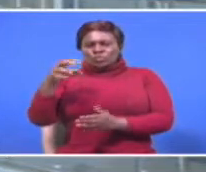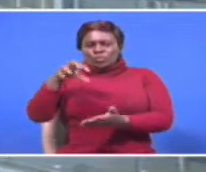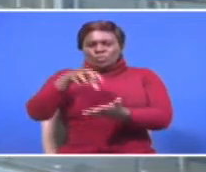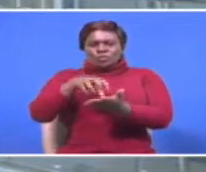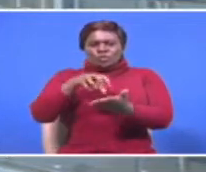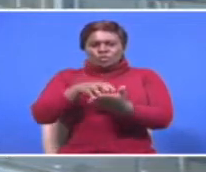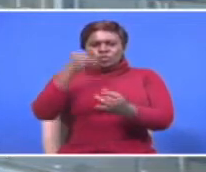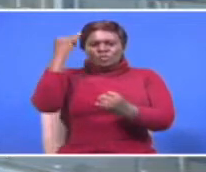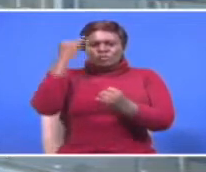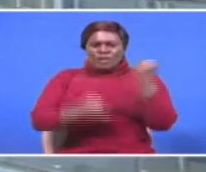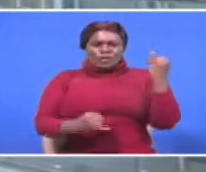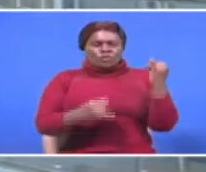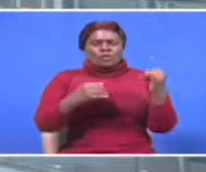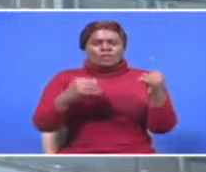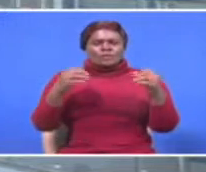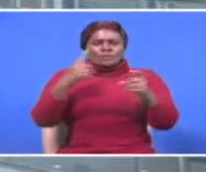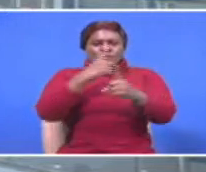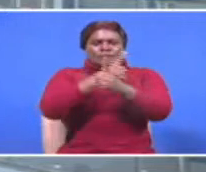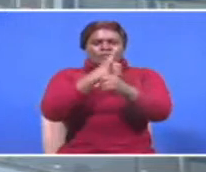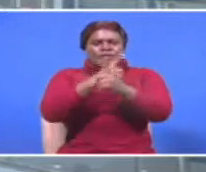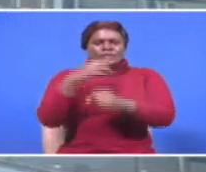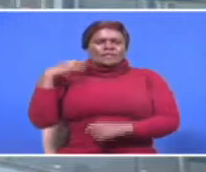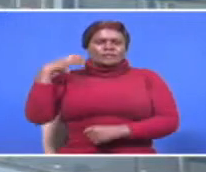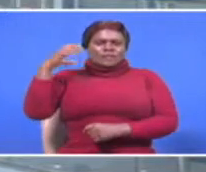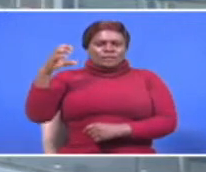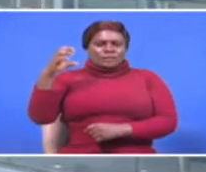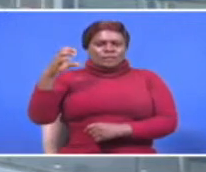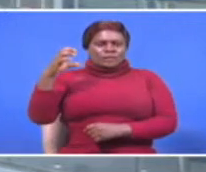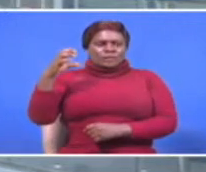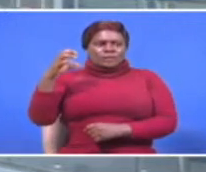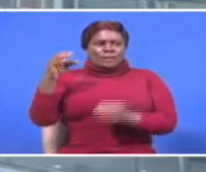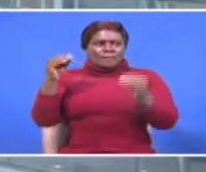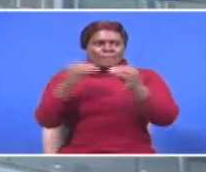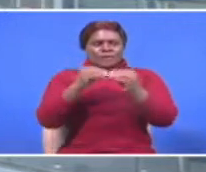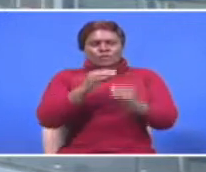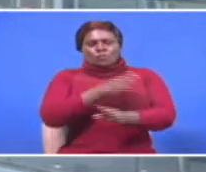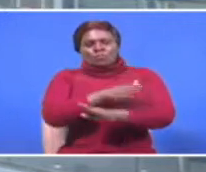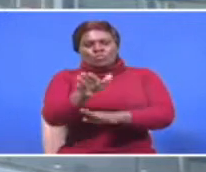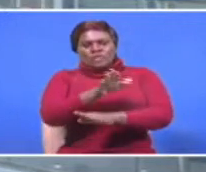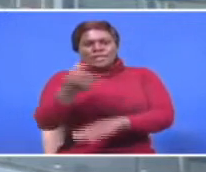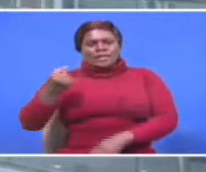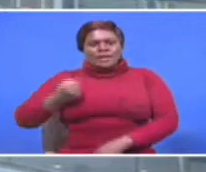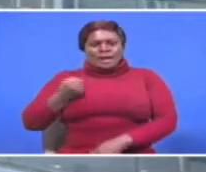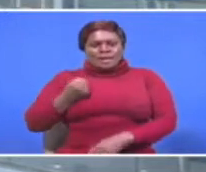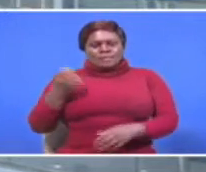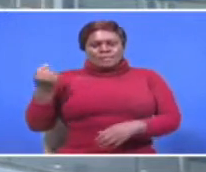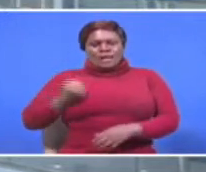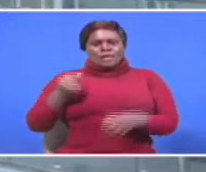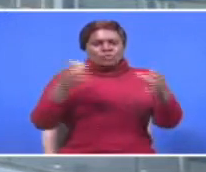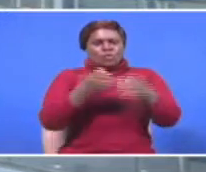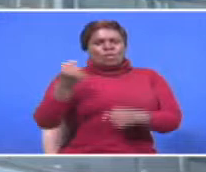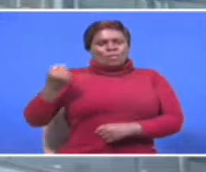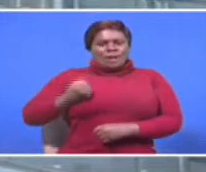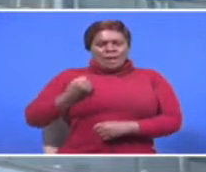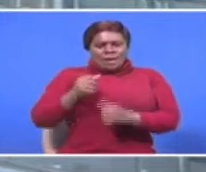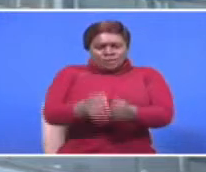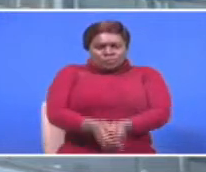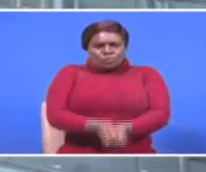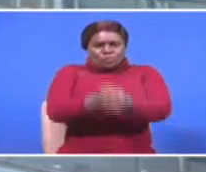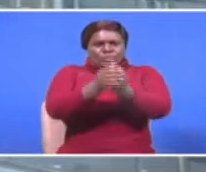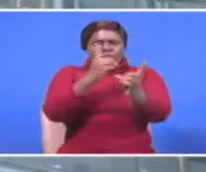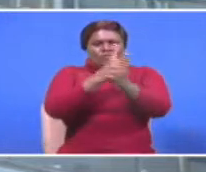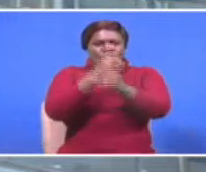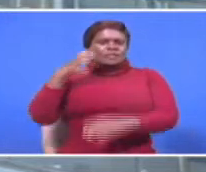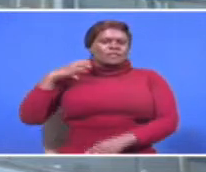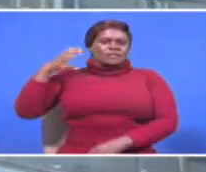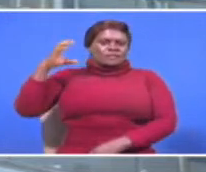football finals, while defending champions Wieta Girls will now face Butere in the girls' side. In girls' volleyball, defending